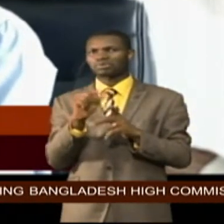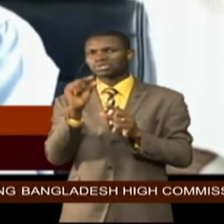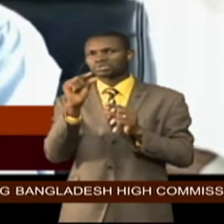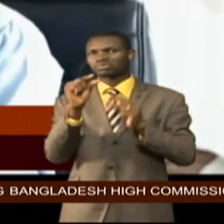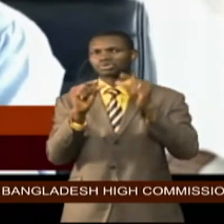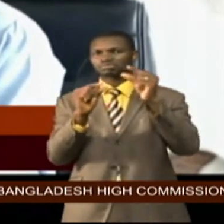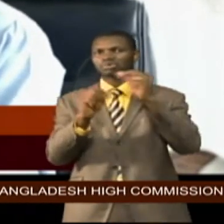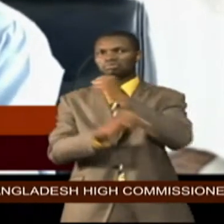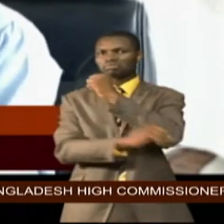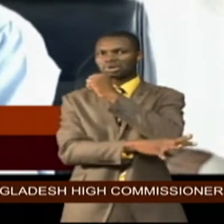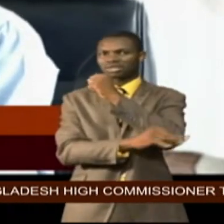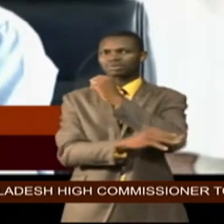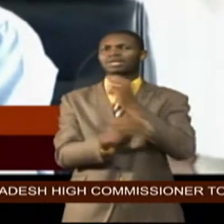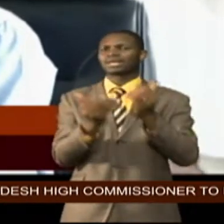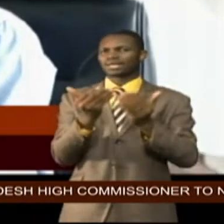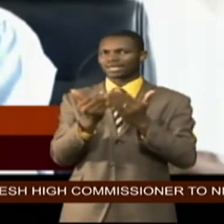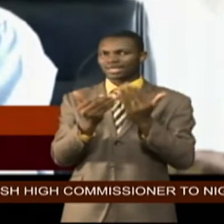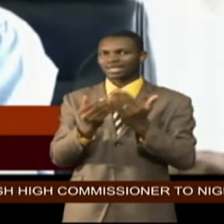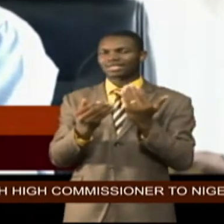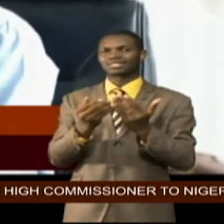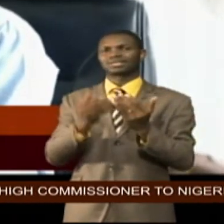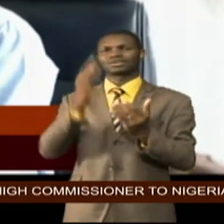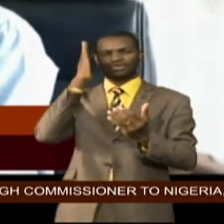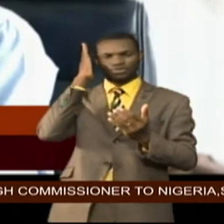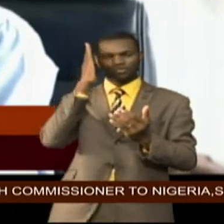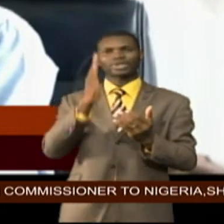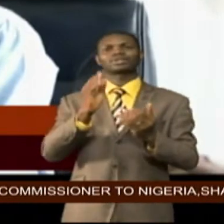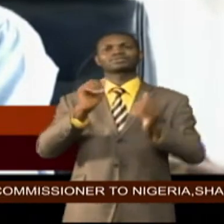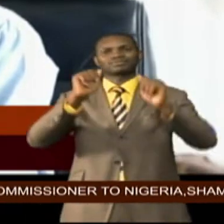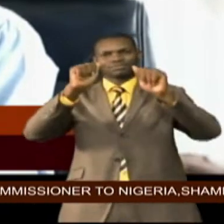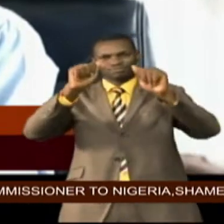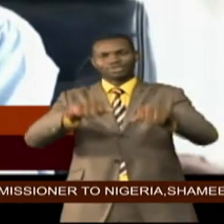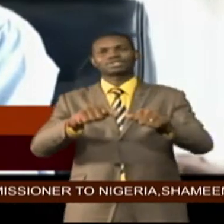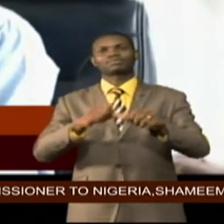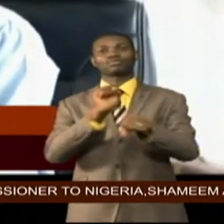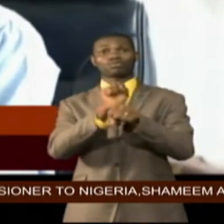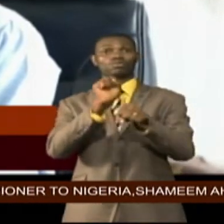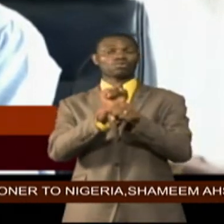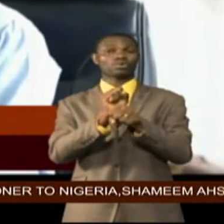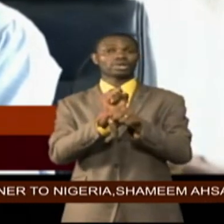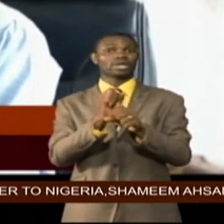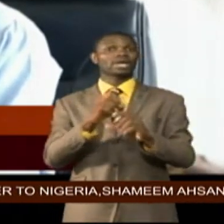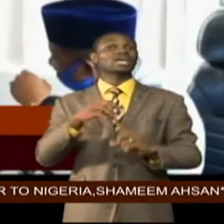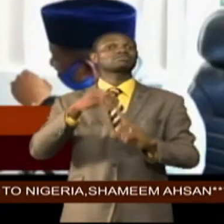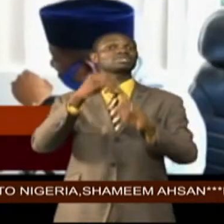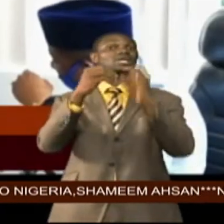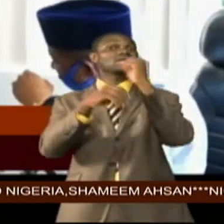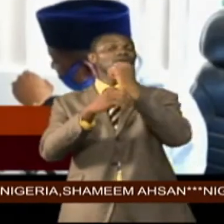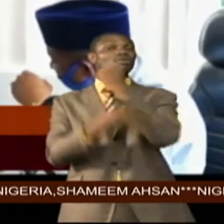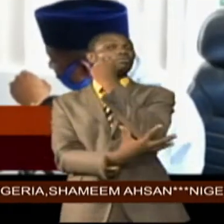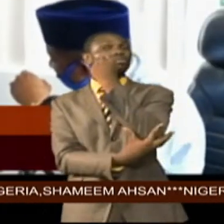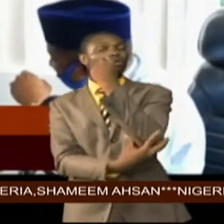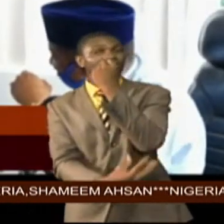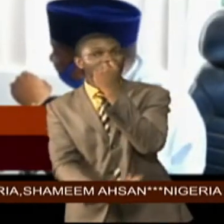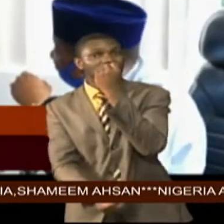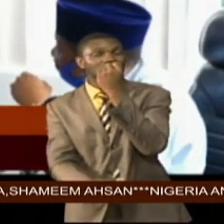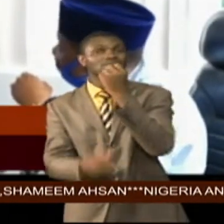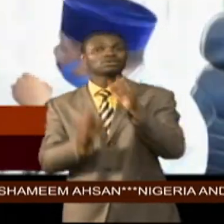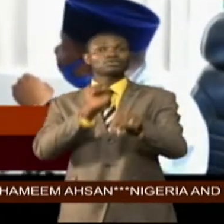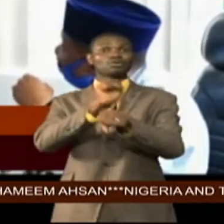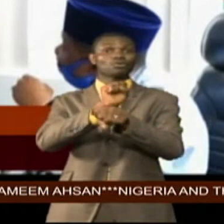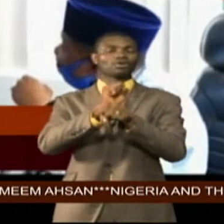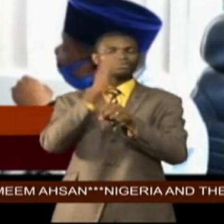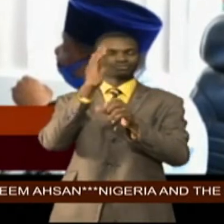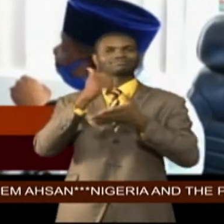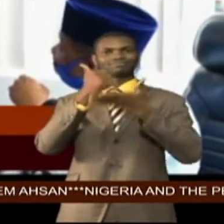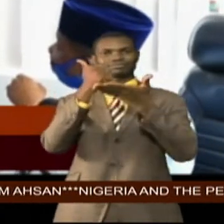for us to control the center as far as the issue of poverty and lack of employment is concerned. In addition to appreciating the group